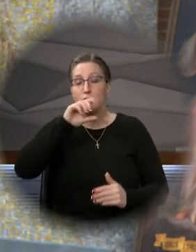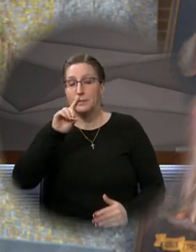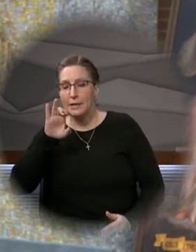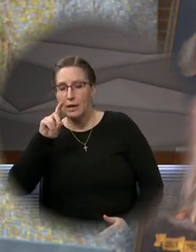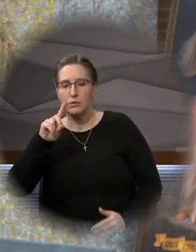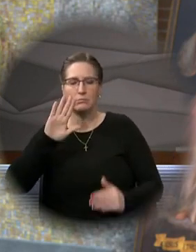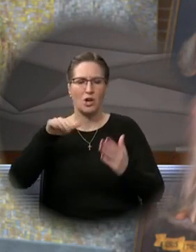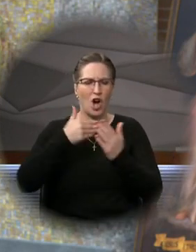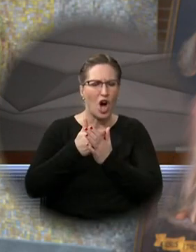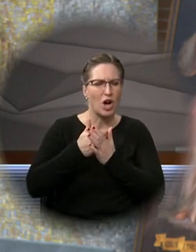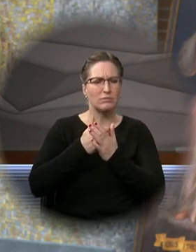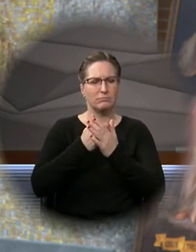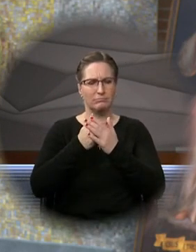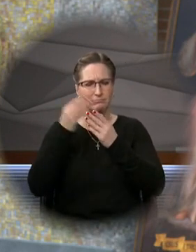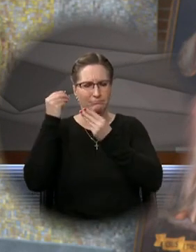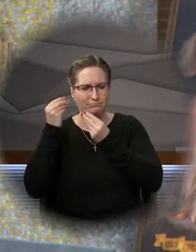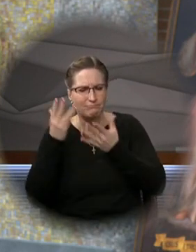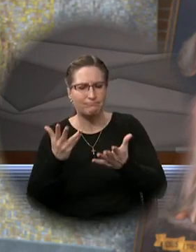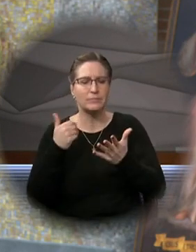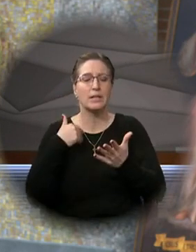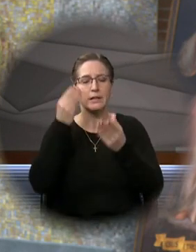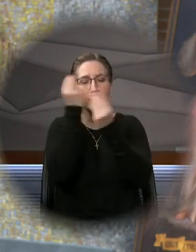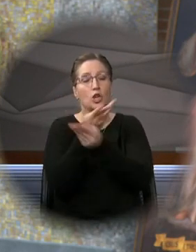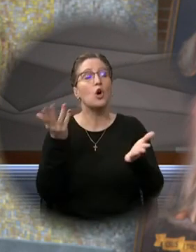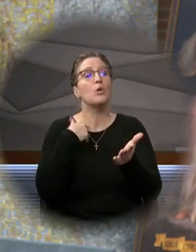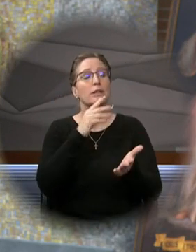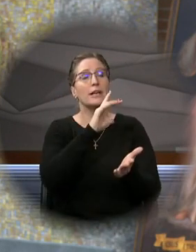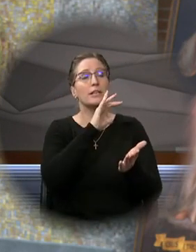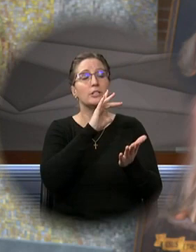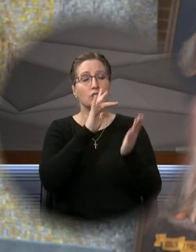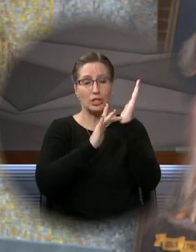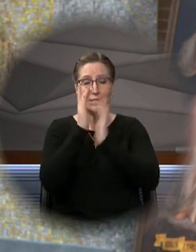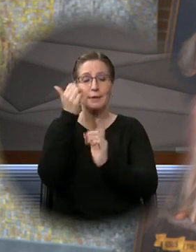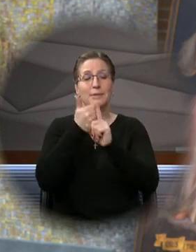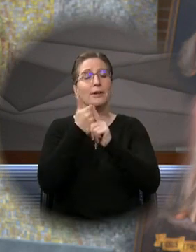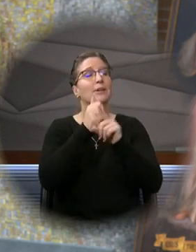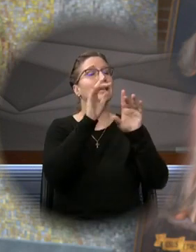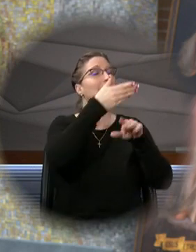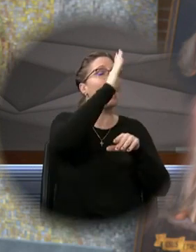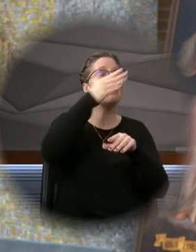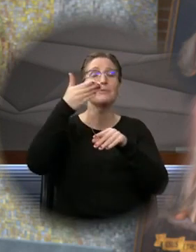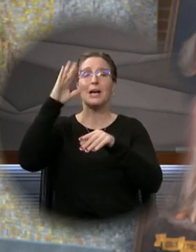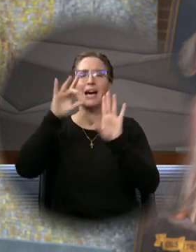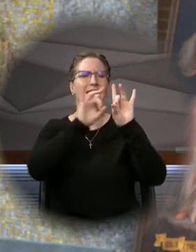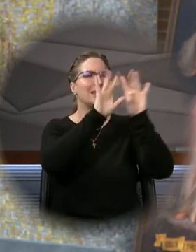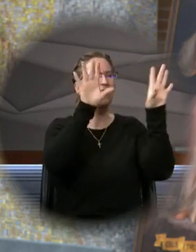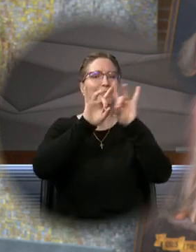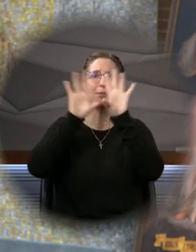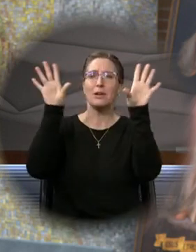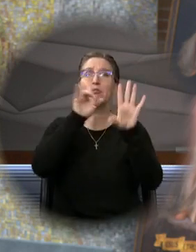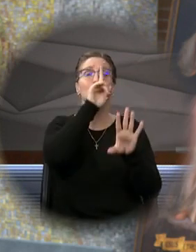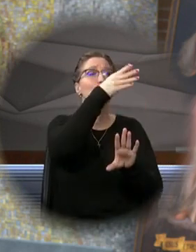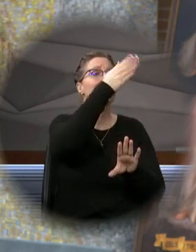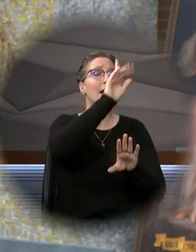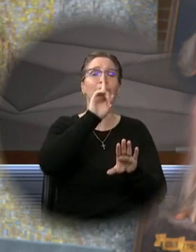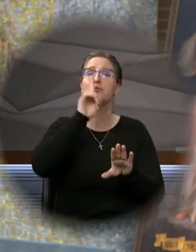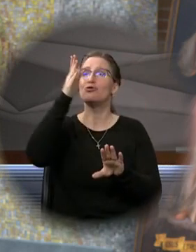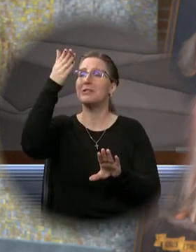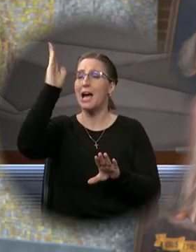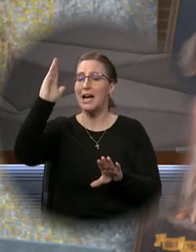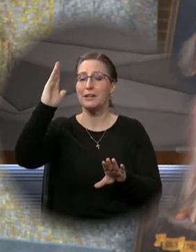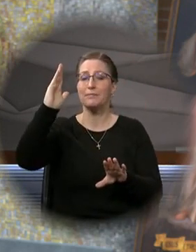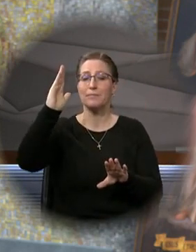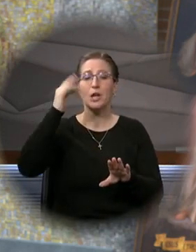be instruments of the message that Jesus is God from God, light from light, and true God from true